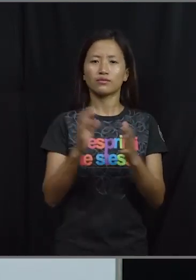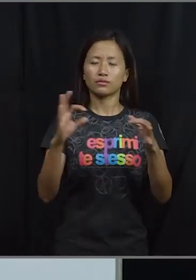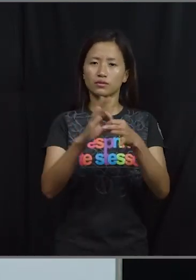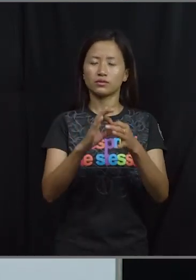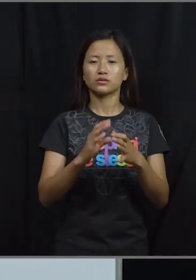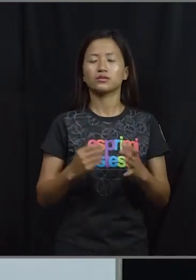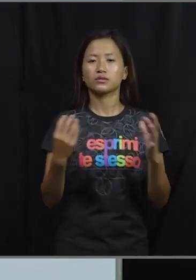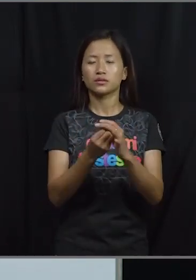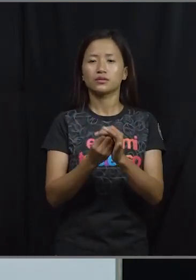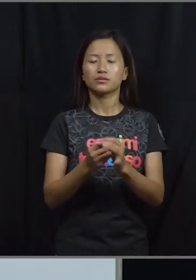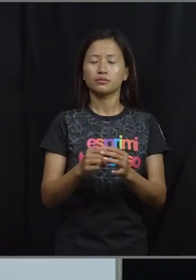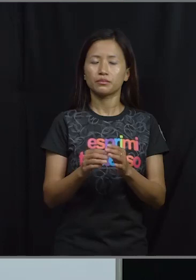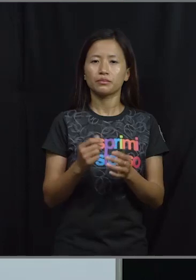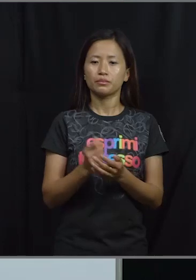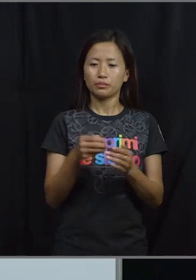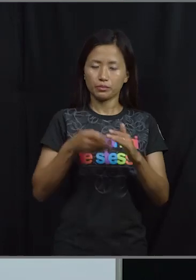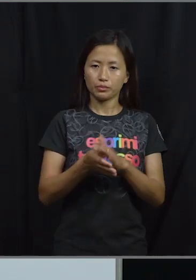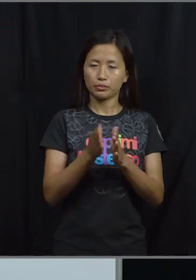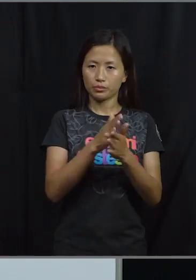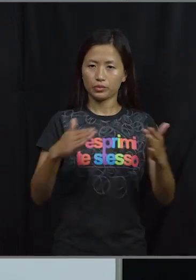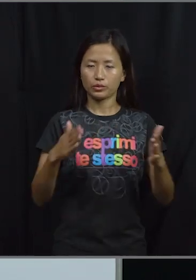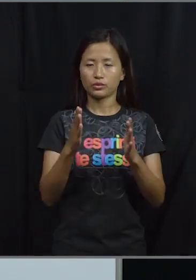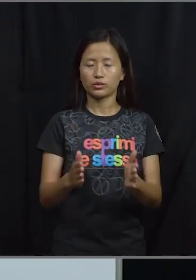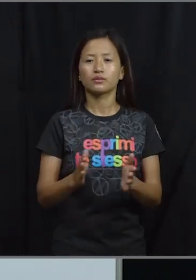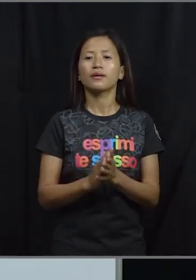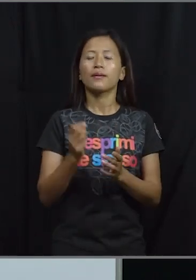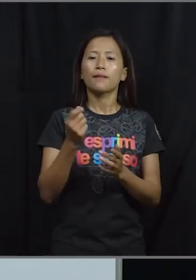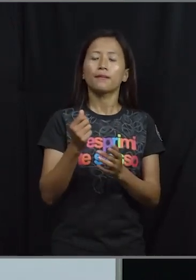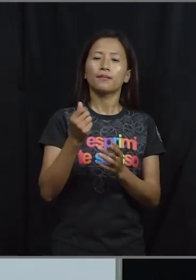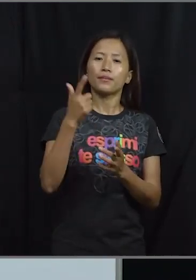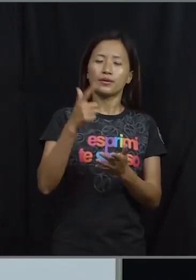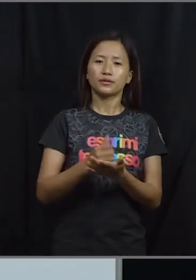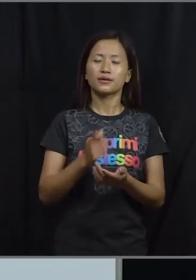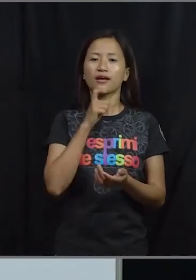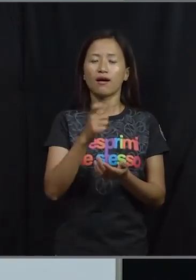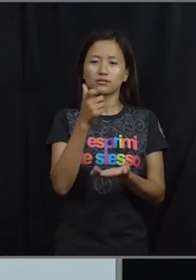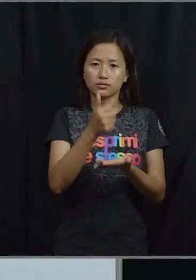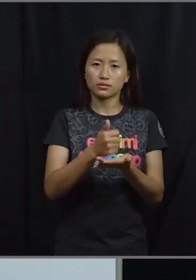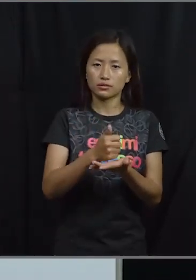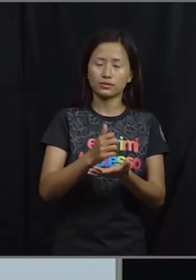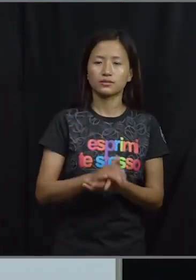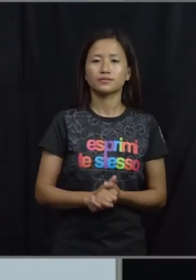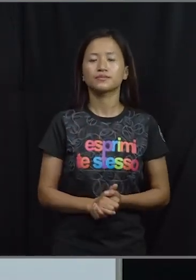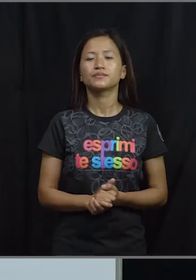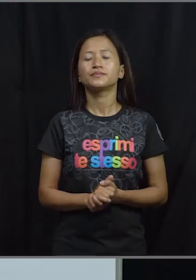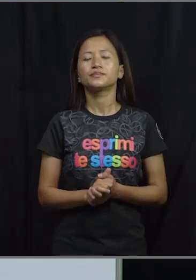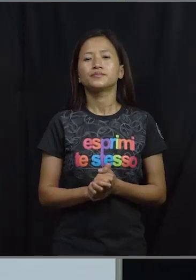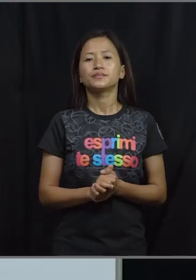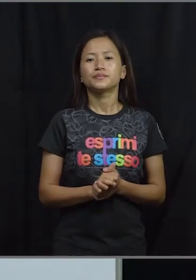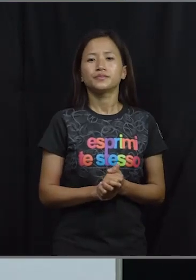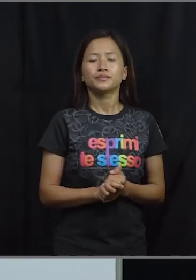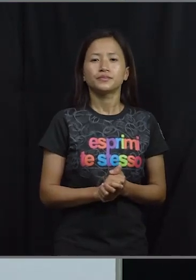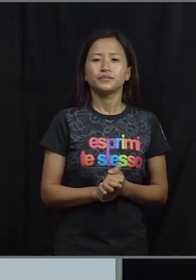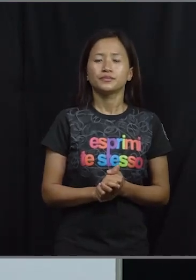relationship between price and demand. I'll repeat, listen carefully. Law of demand states that